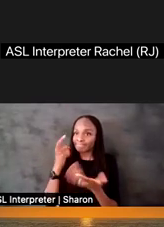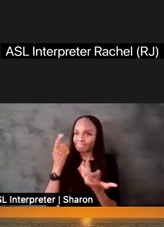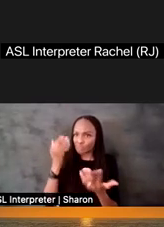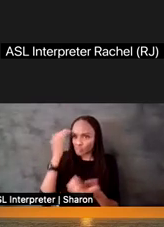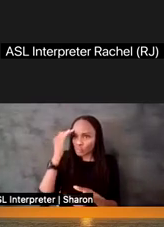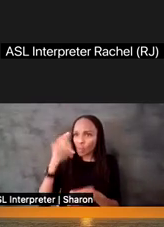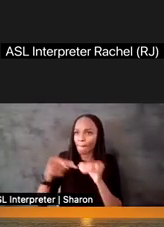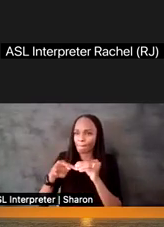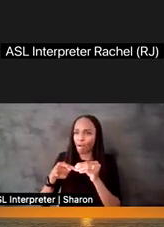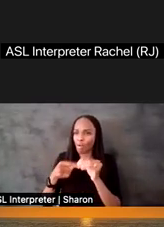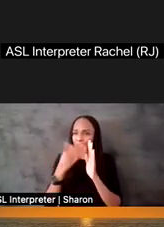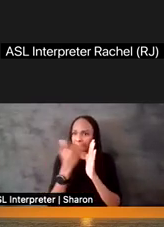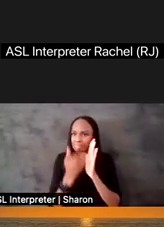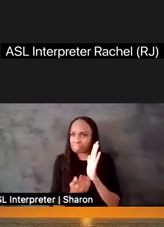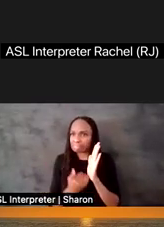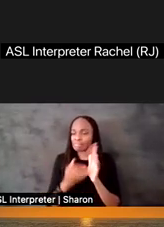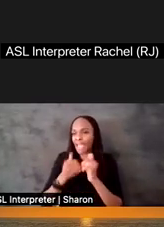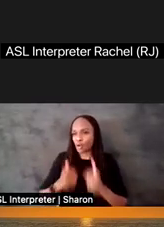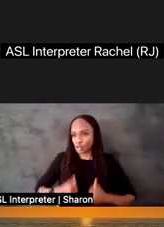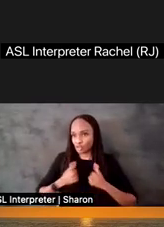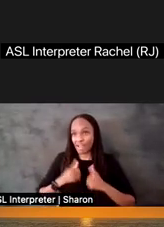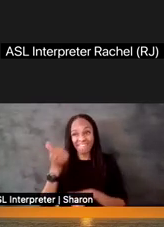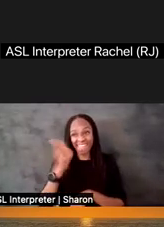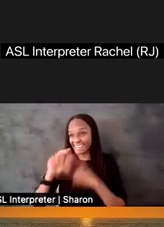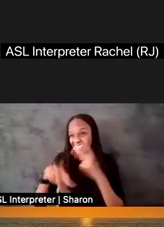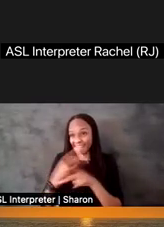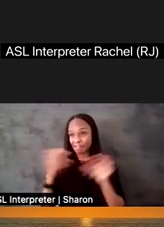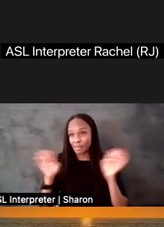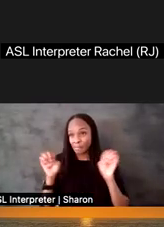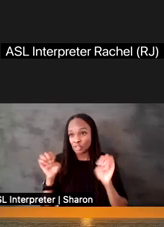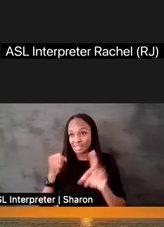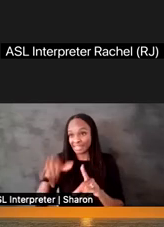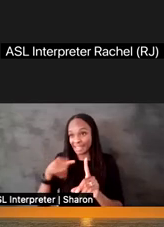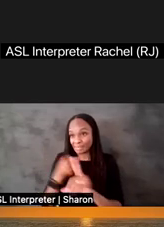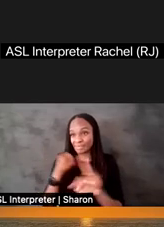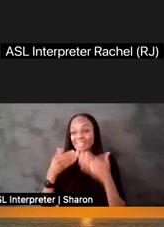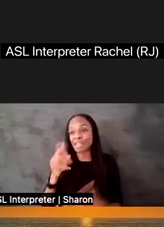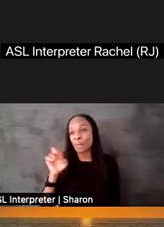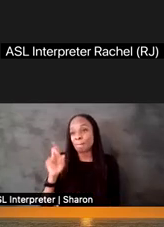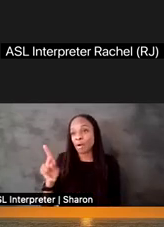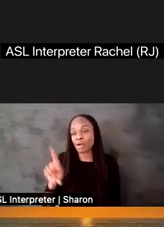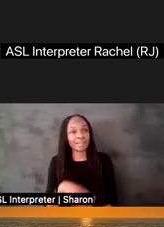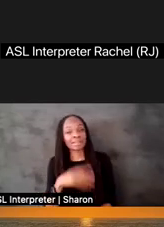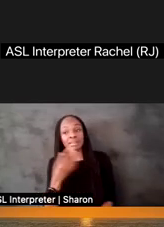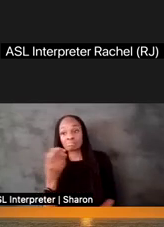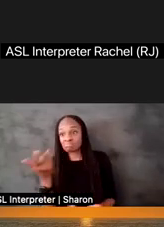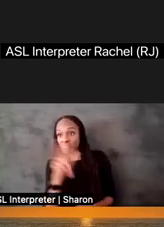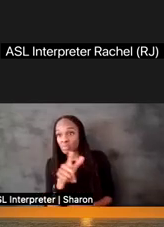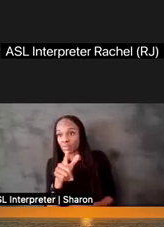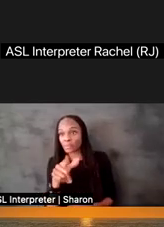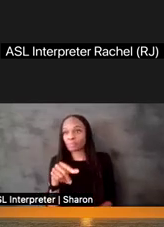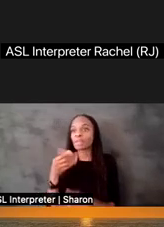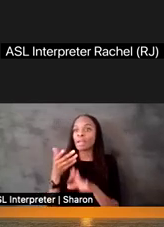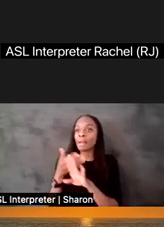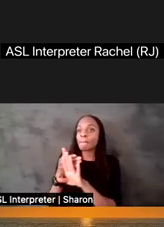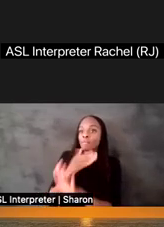of emergency it is. So, thank you, Mark. Thank you, Dina. Toss it back if Ray is on Yes, board. but If before not, we I'll move toss to it